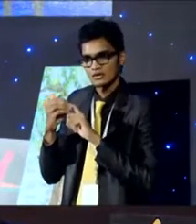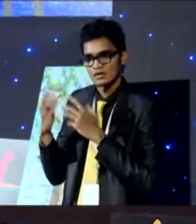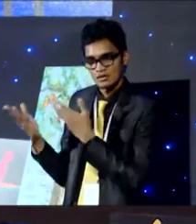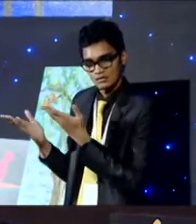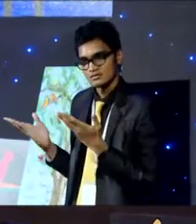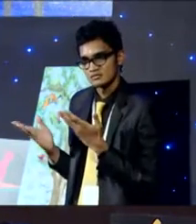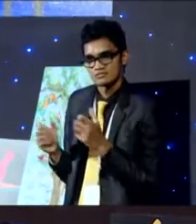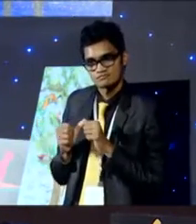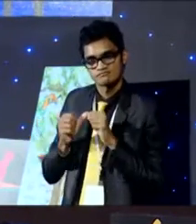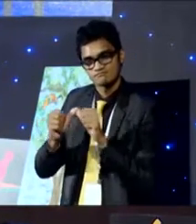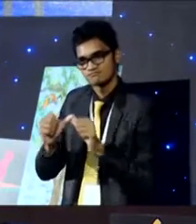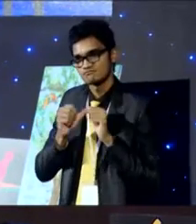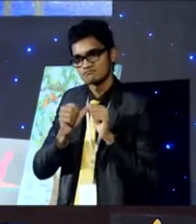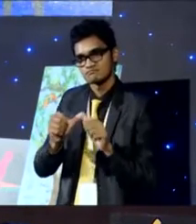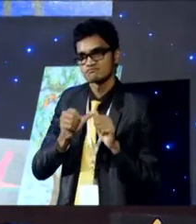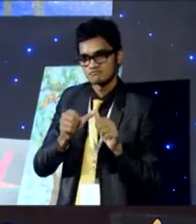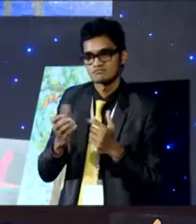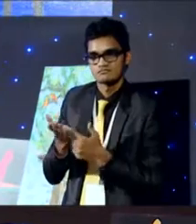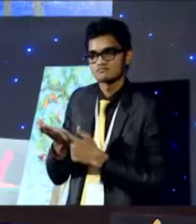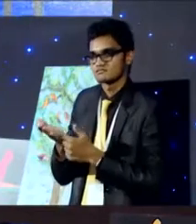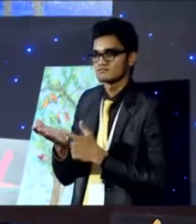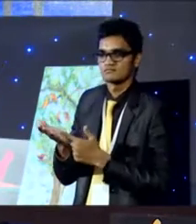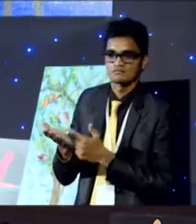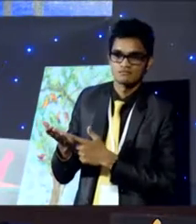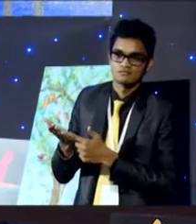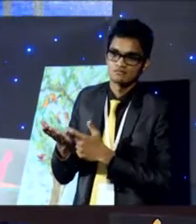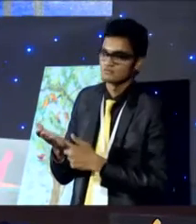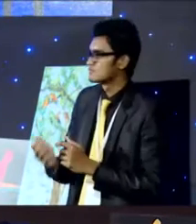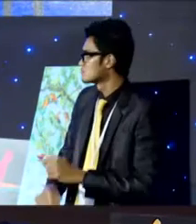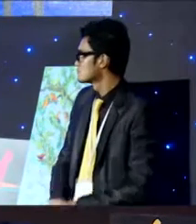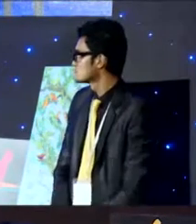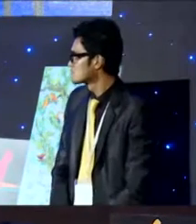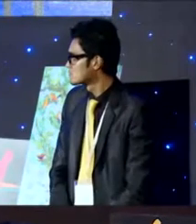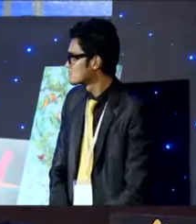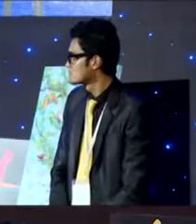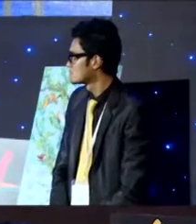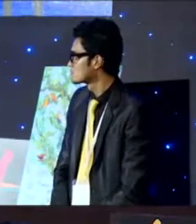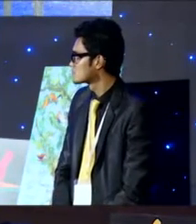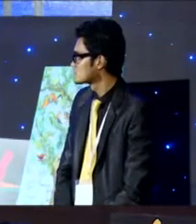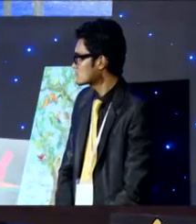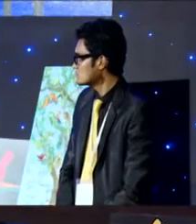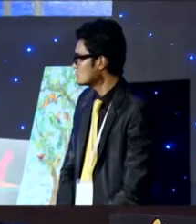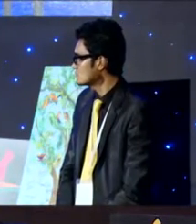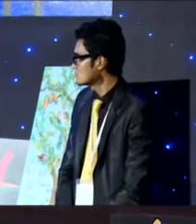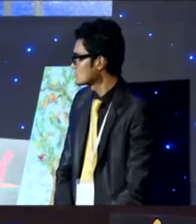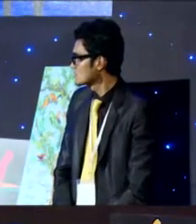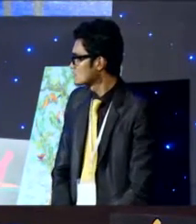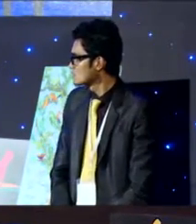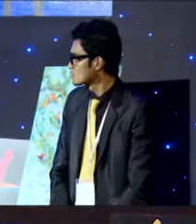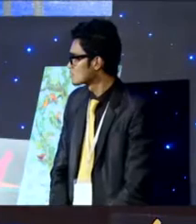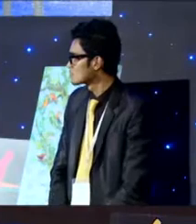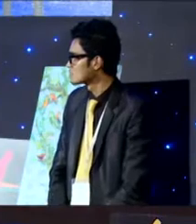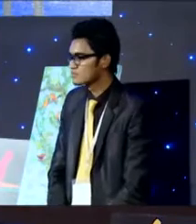for a round of round where we would each close and respond to some of the questions that are there. Let me tell you